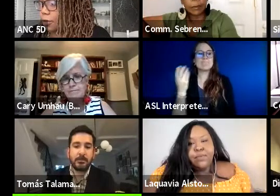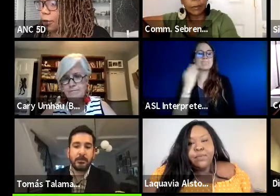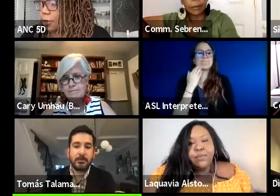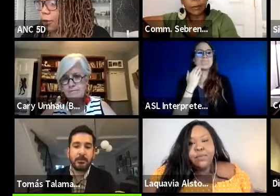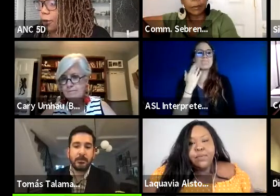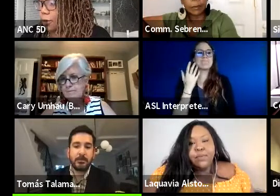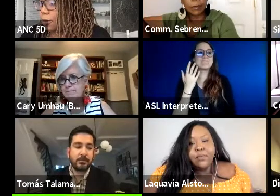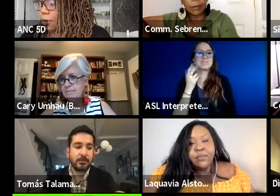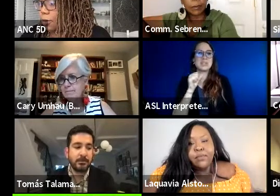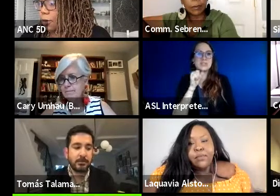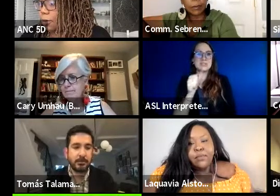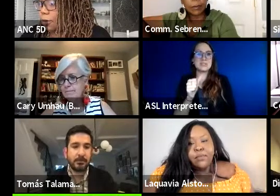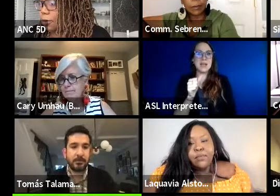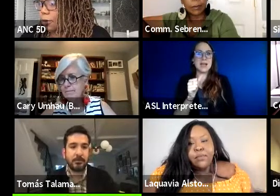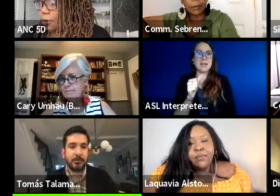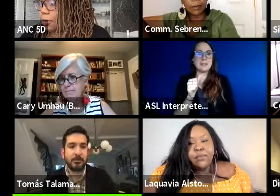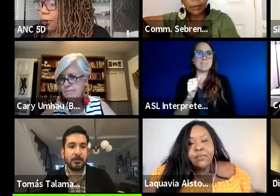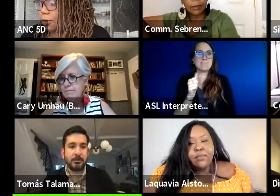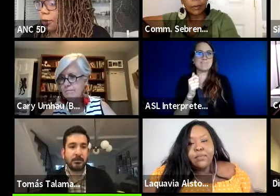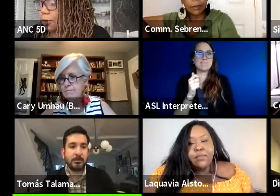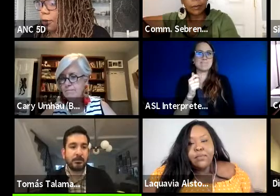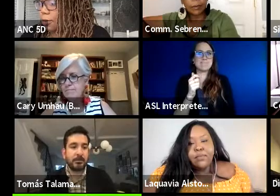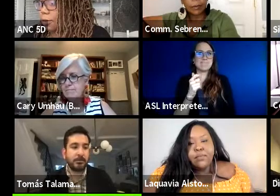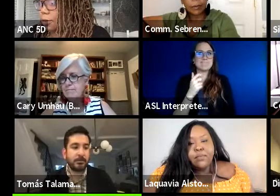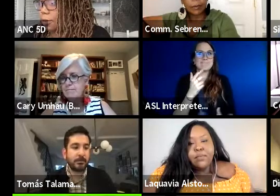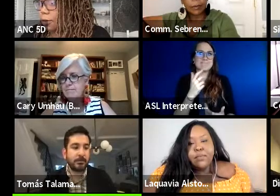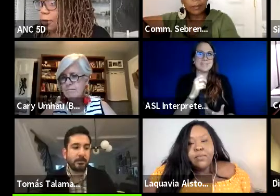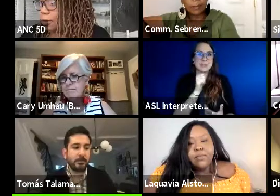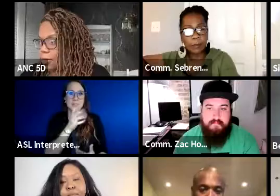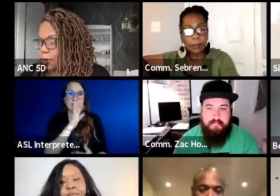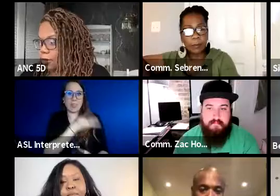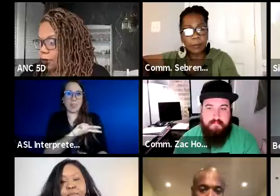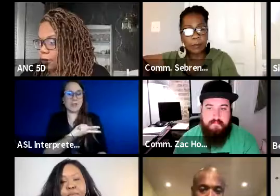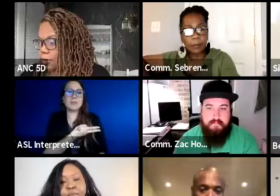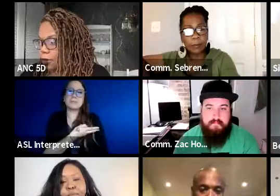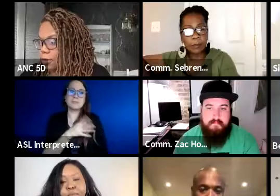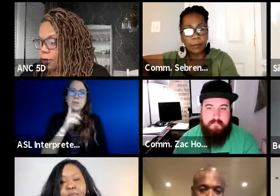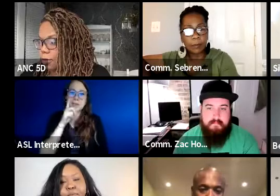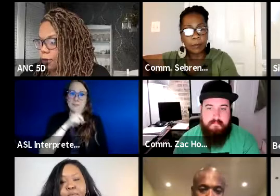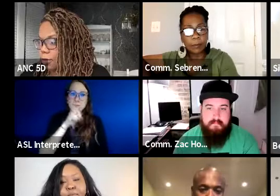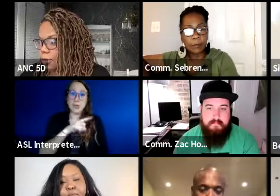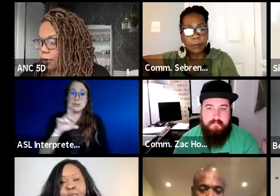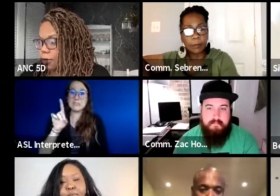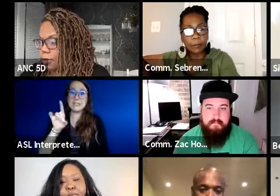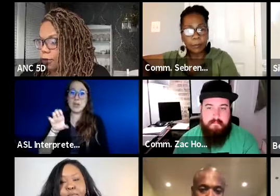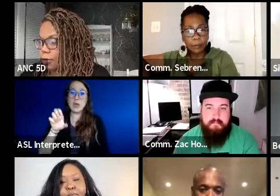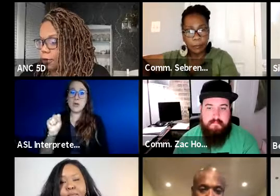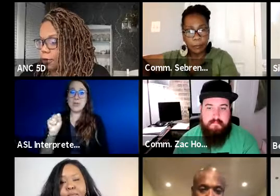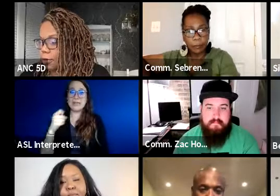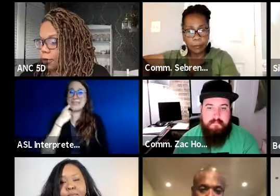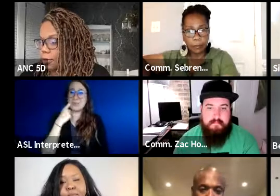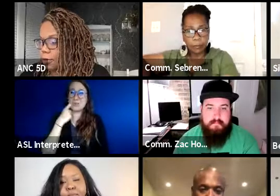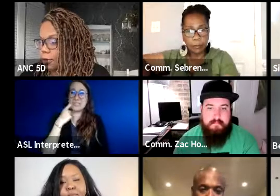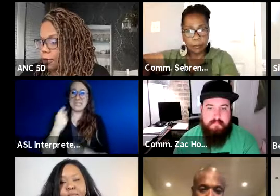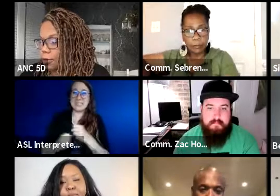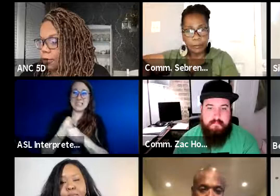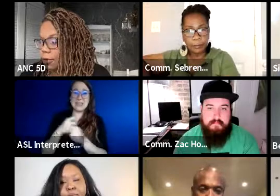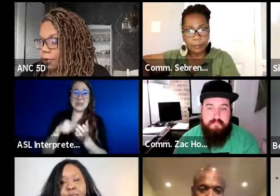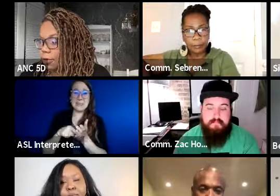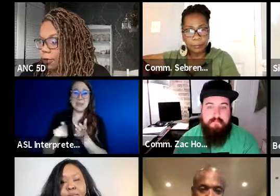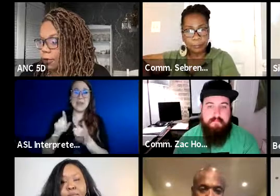just not getting around to it, is false. DOES in the last year has paid over $2 billion in